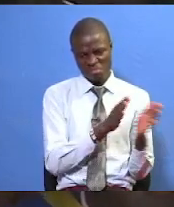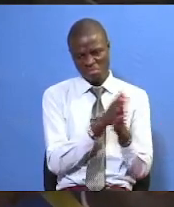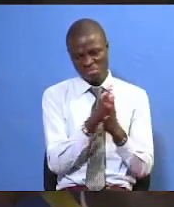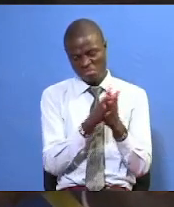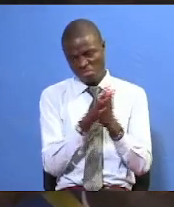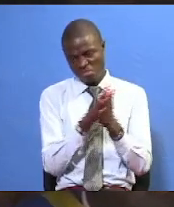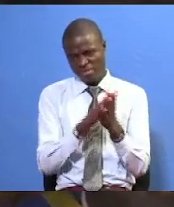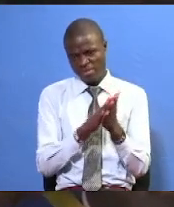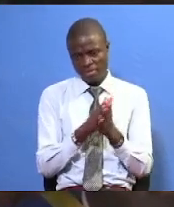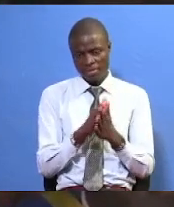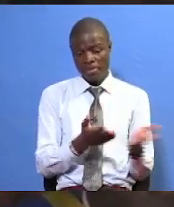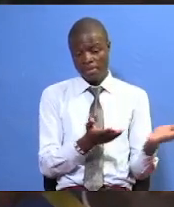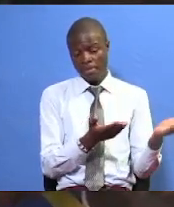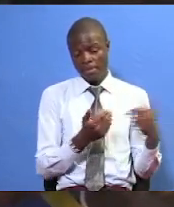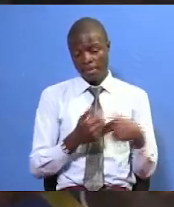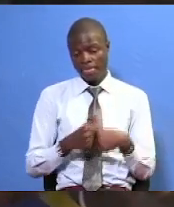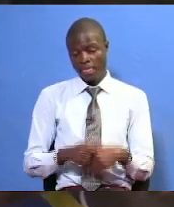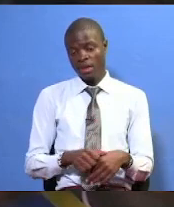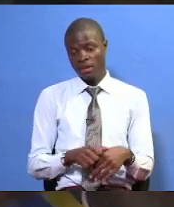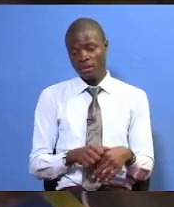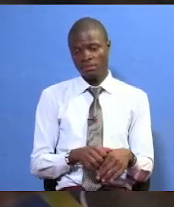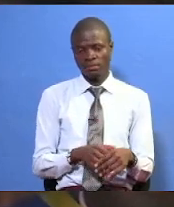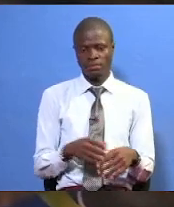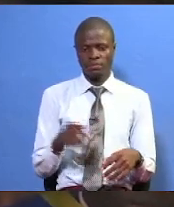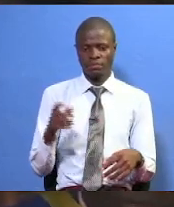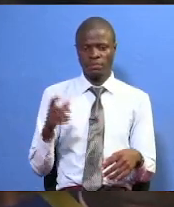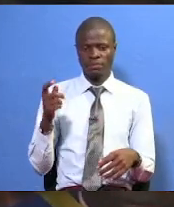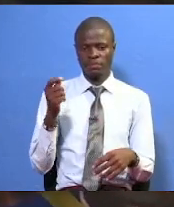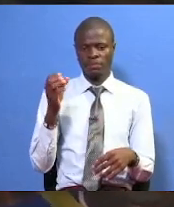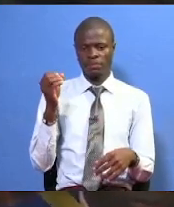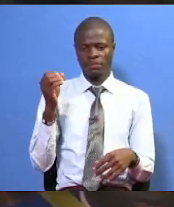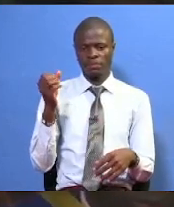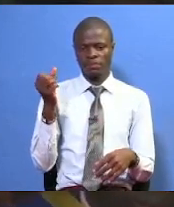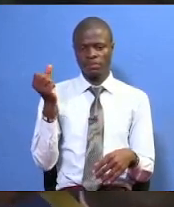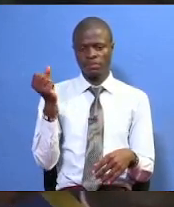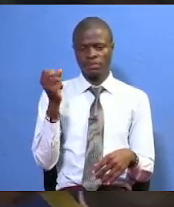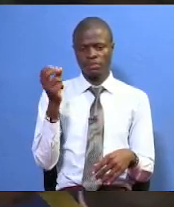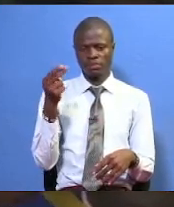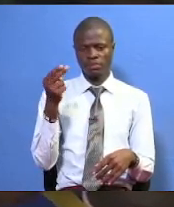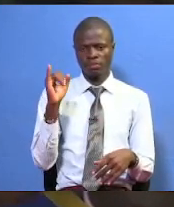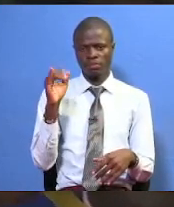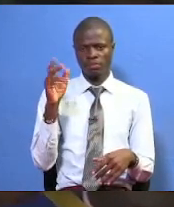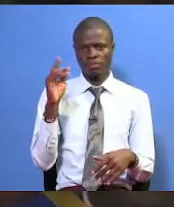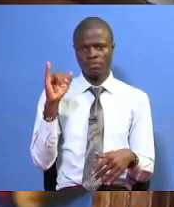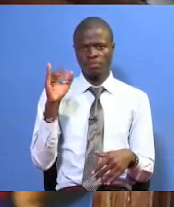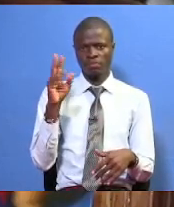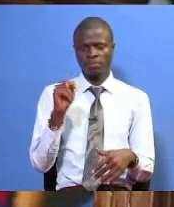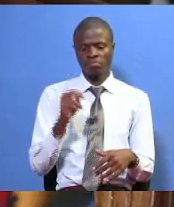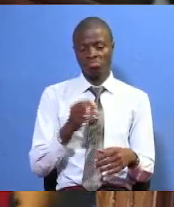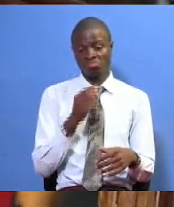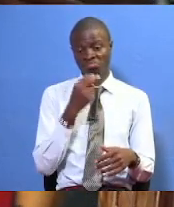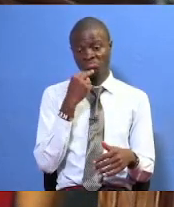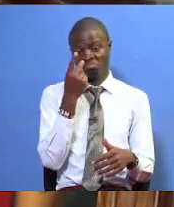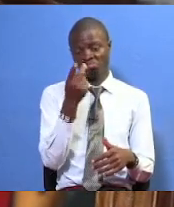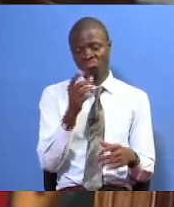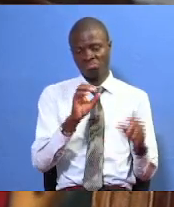sir, allow me now to invite Mr. Toskin to address the congregation.